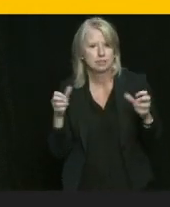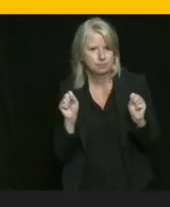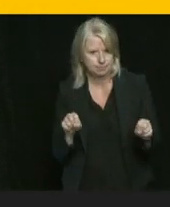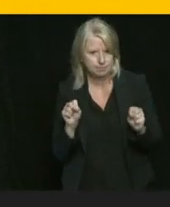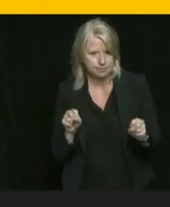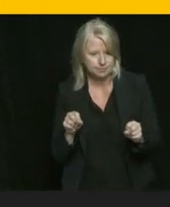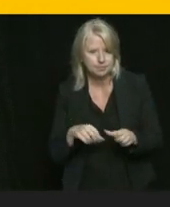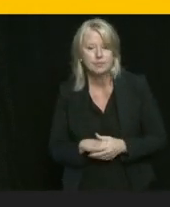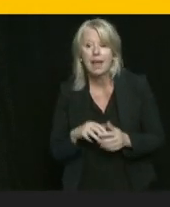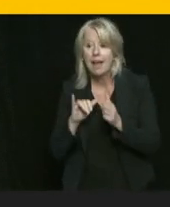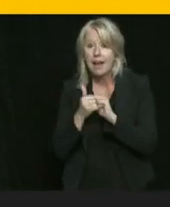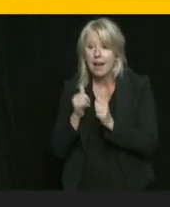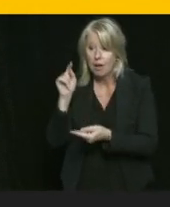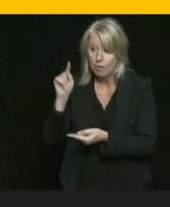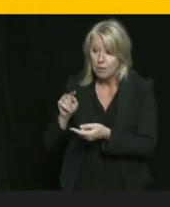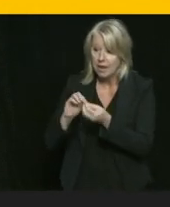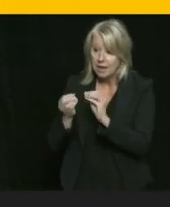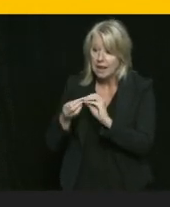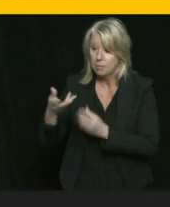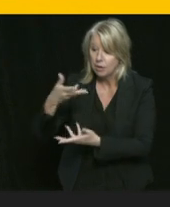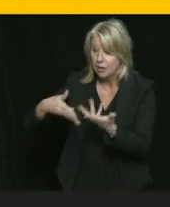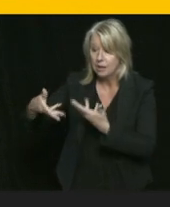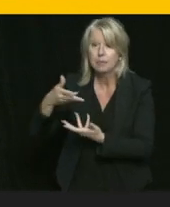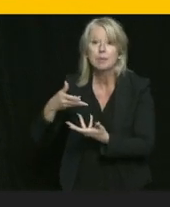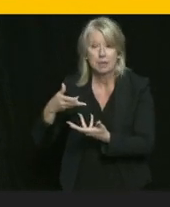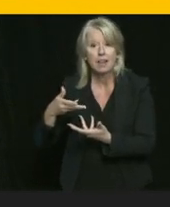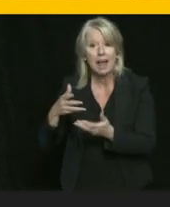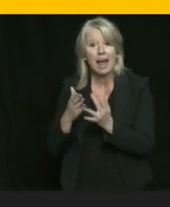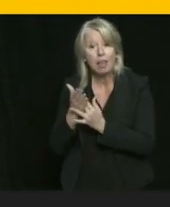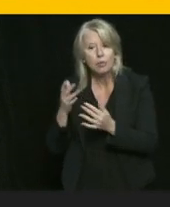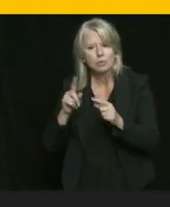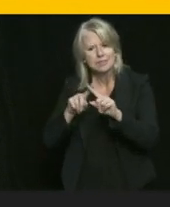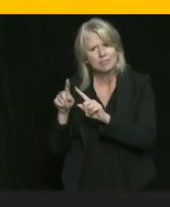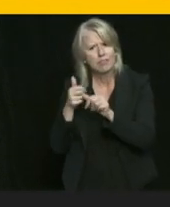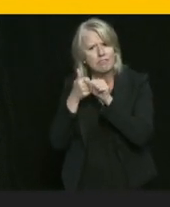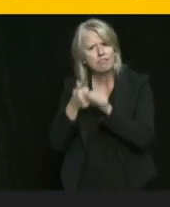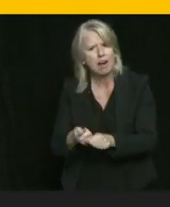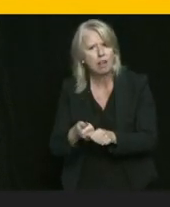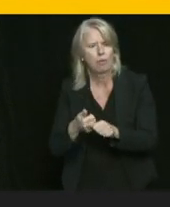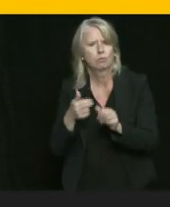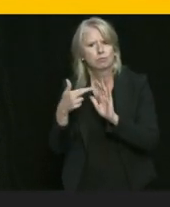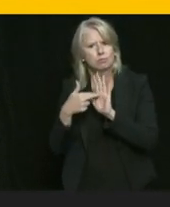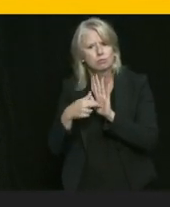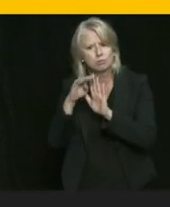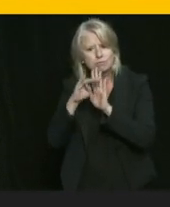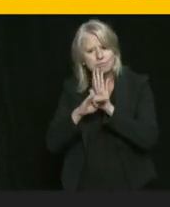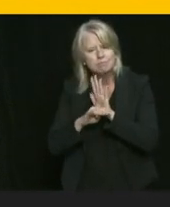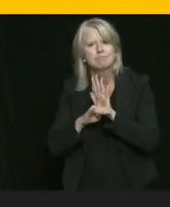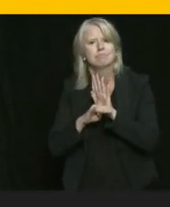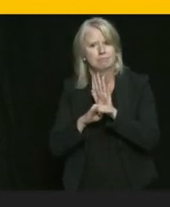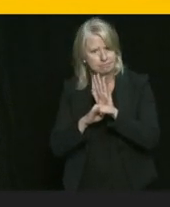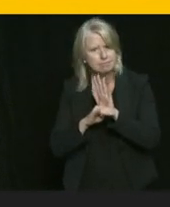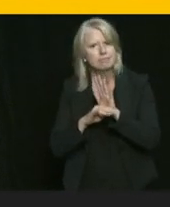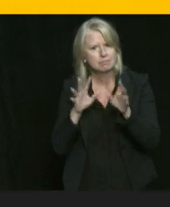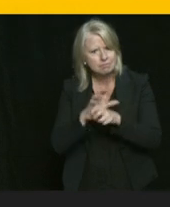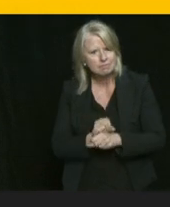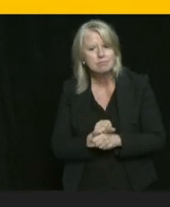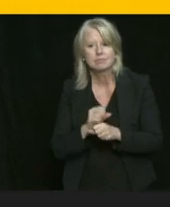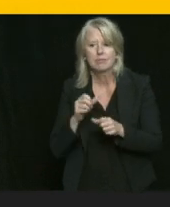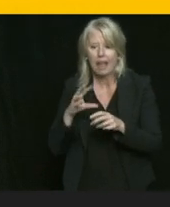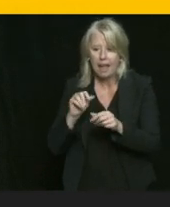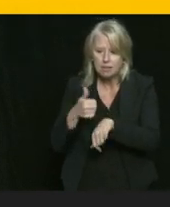We can reduce our rate of contact with other people through a combination of individual practices and